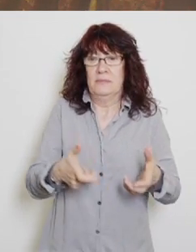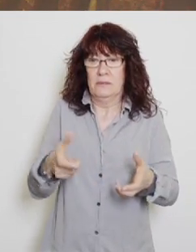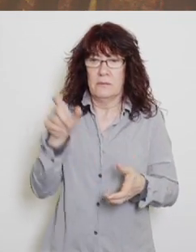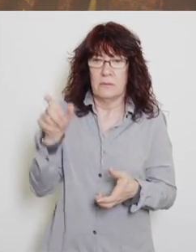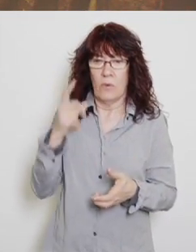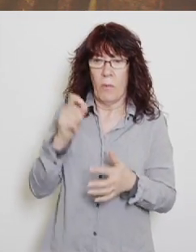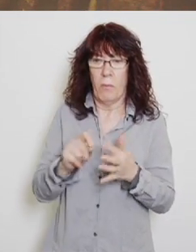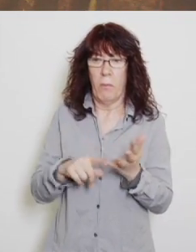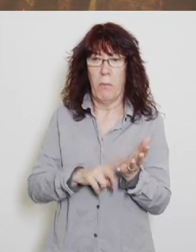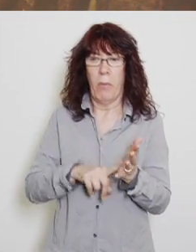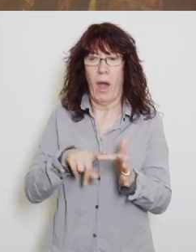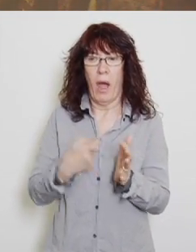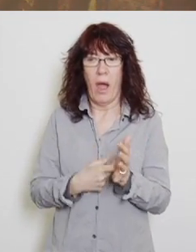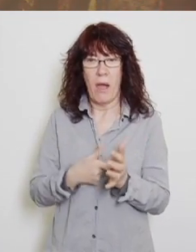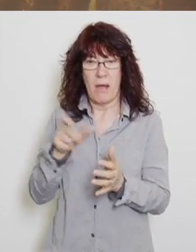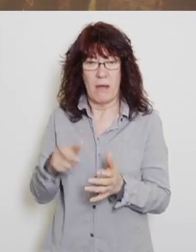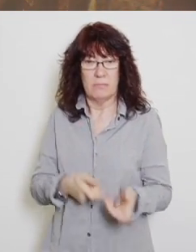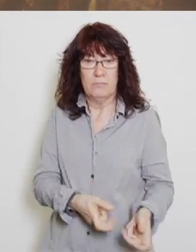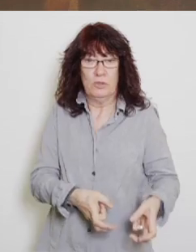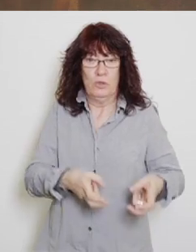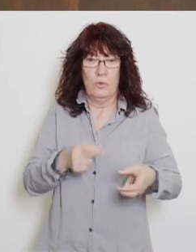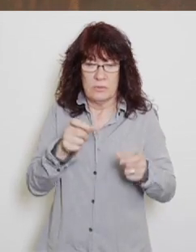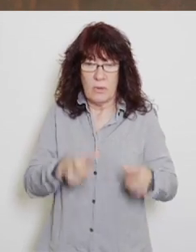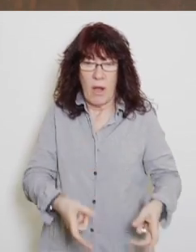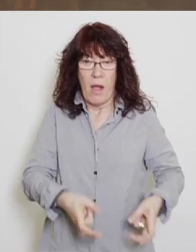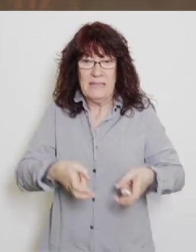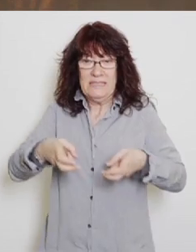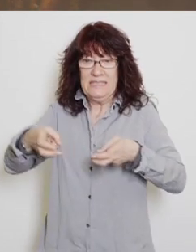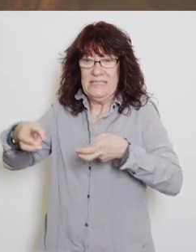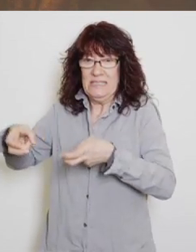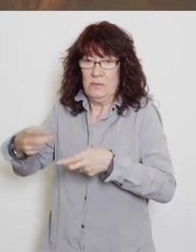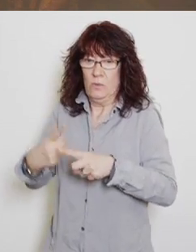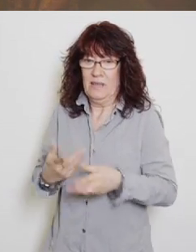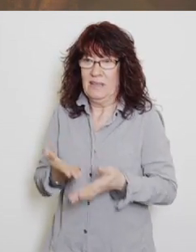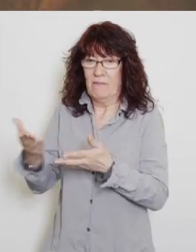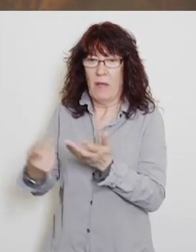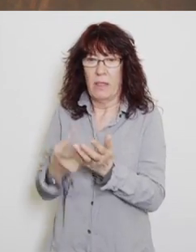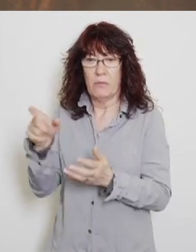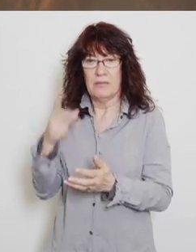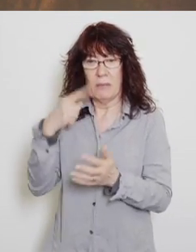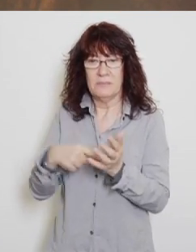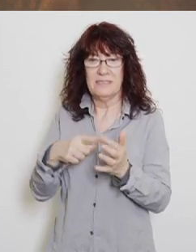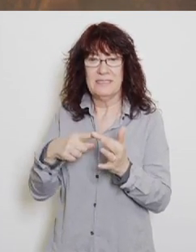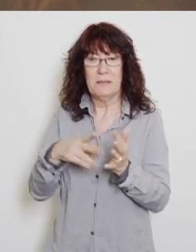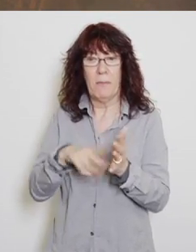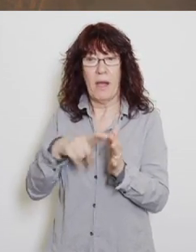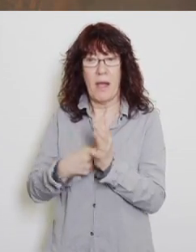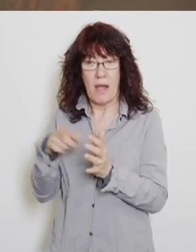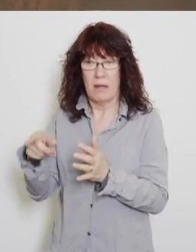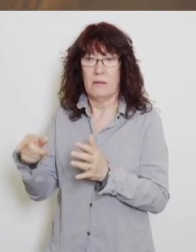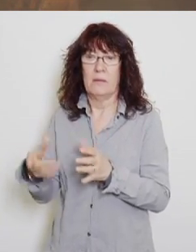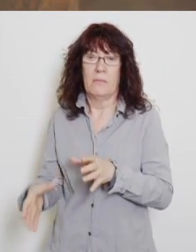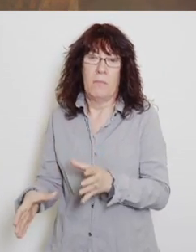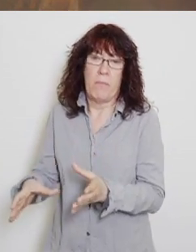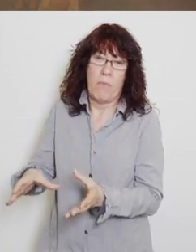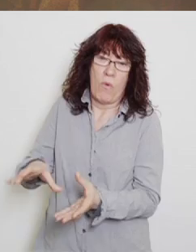long-handled tongs to remove the crucible. He passed it quickly to the teamer, who poured the molten steel into an